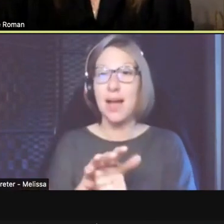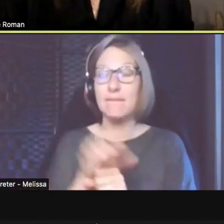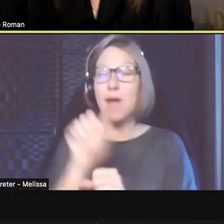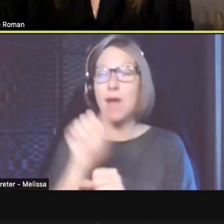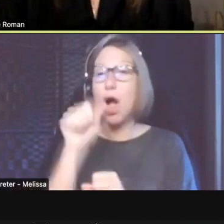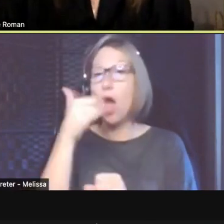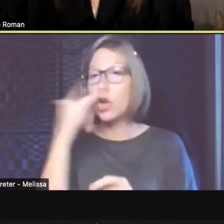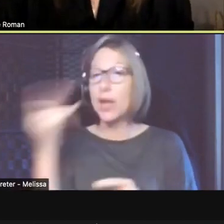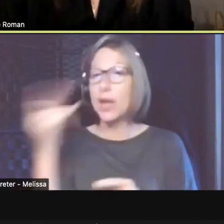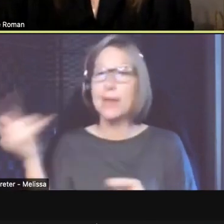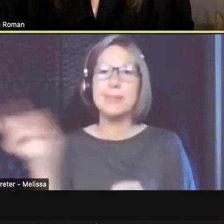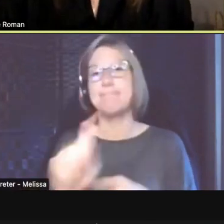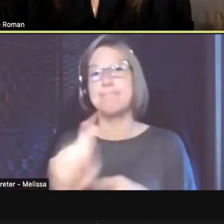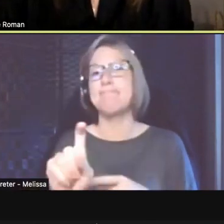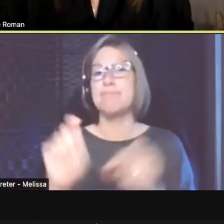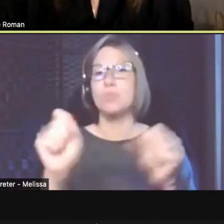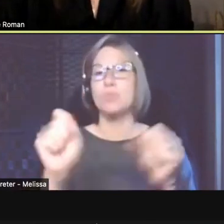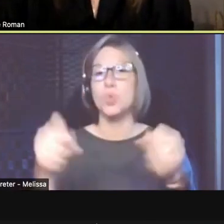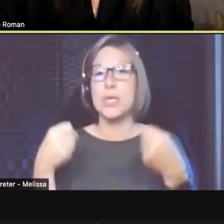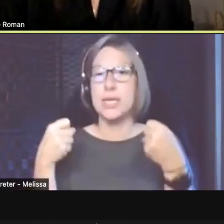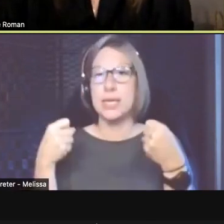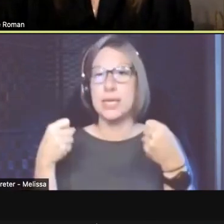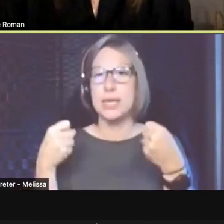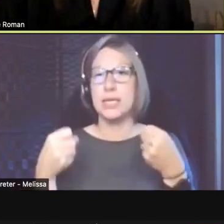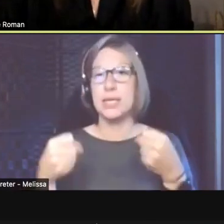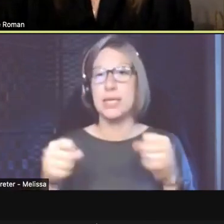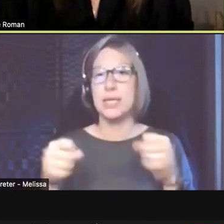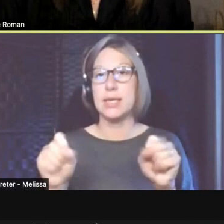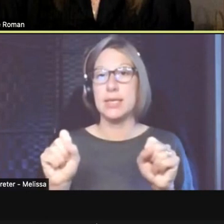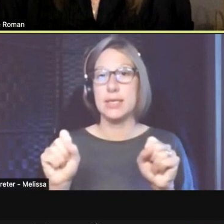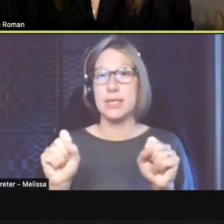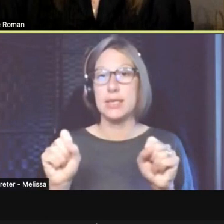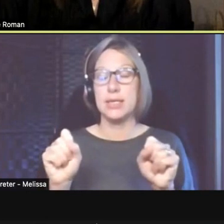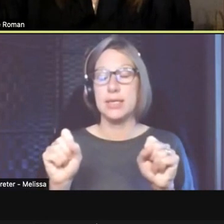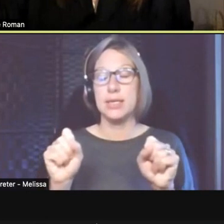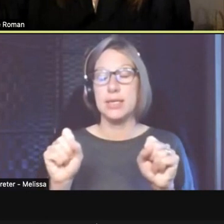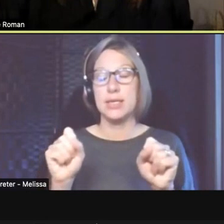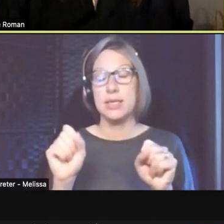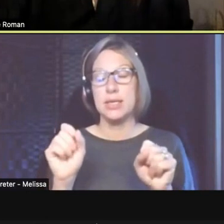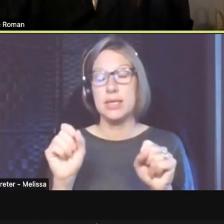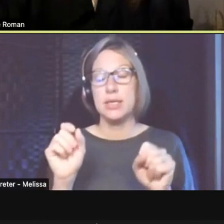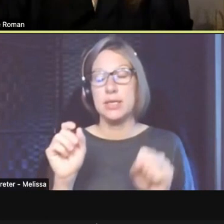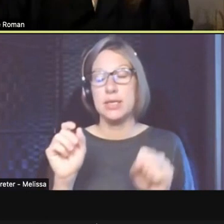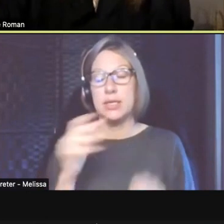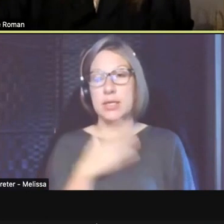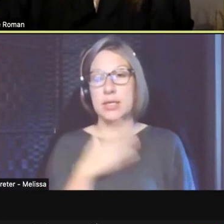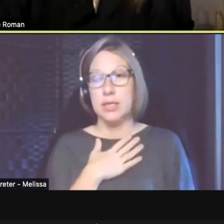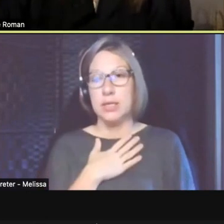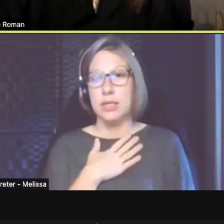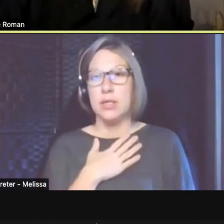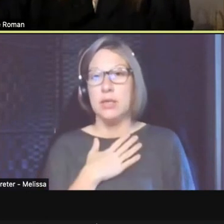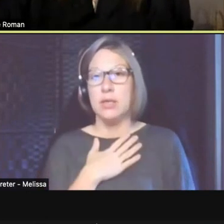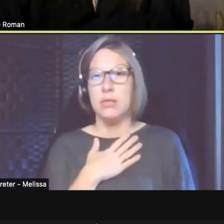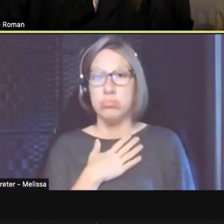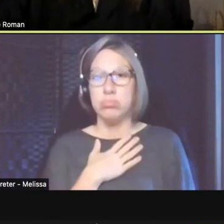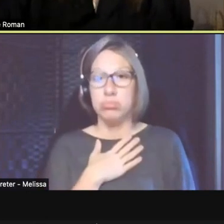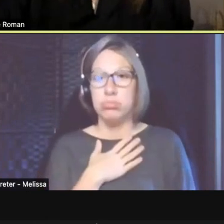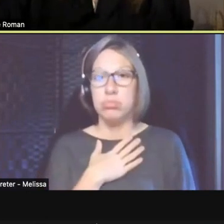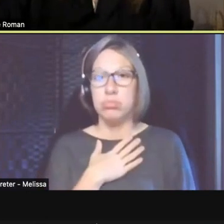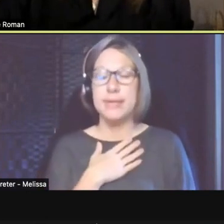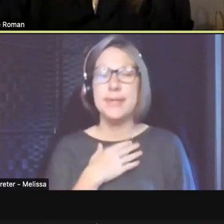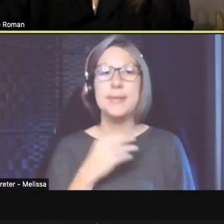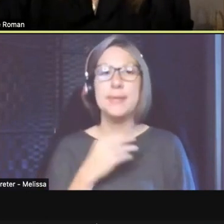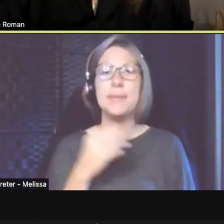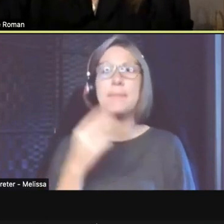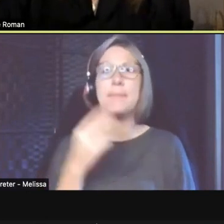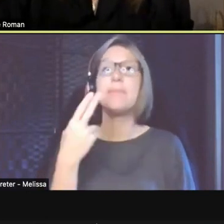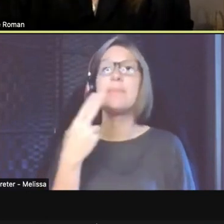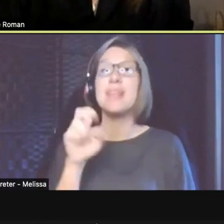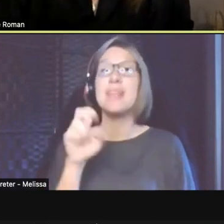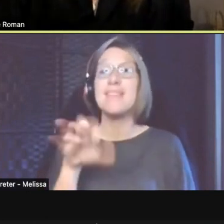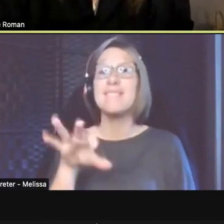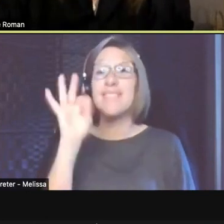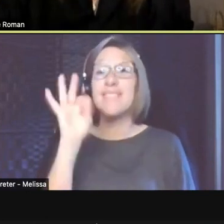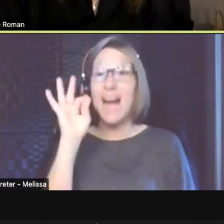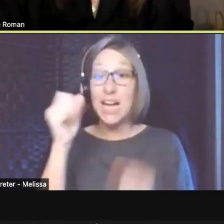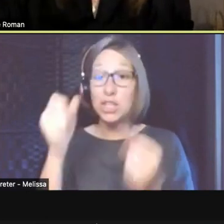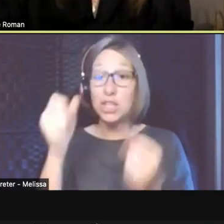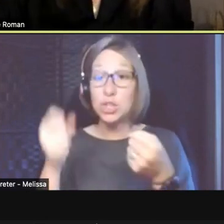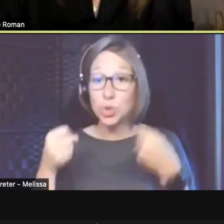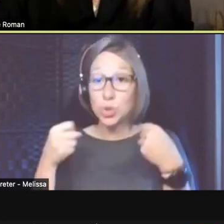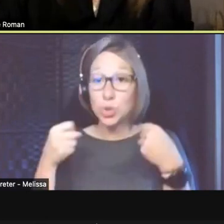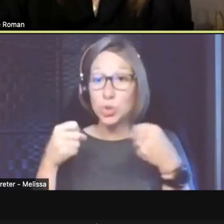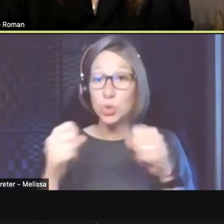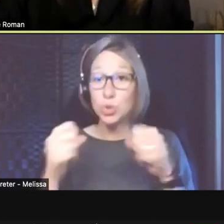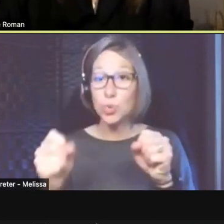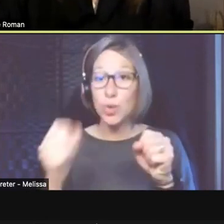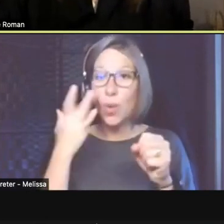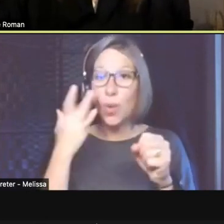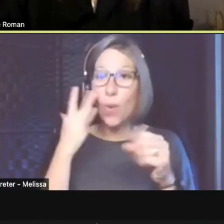him. It just slays me. He finds the swings because they move. Okay, he